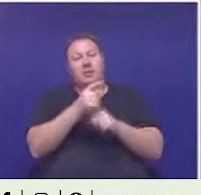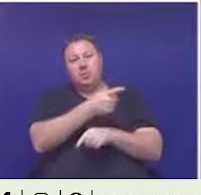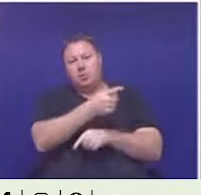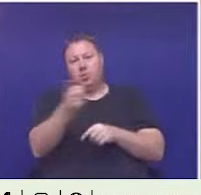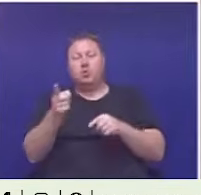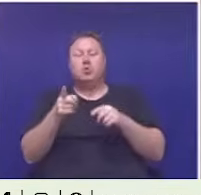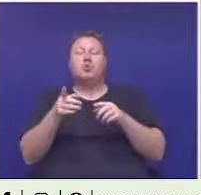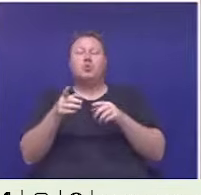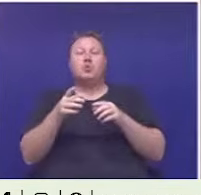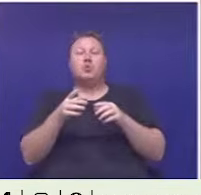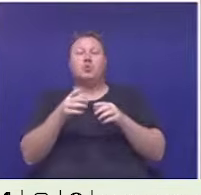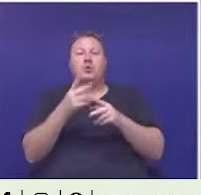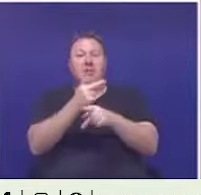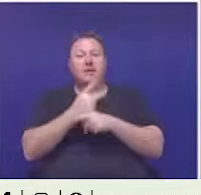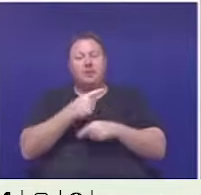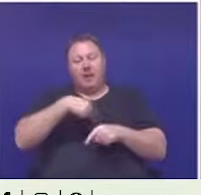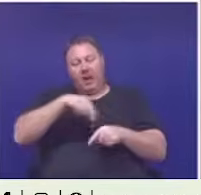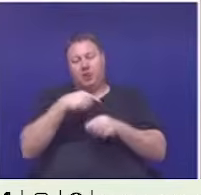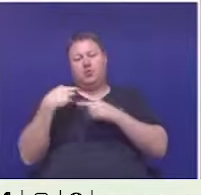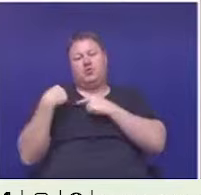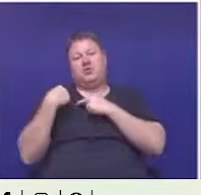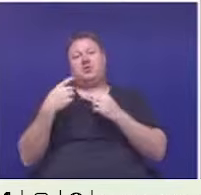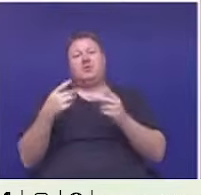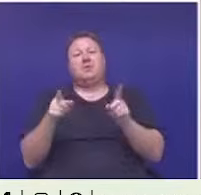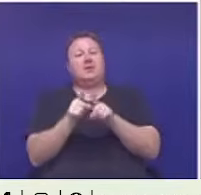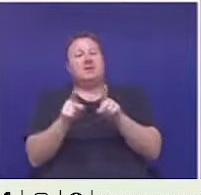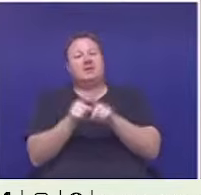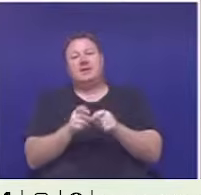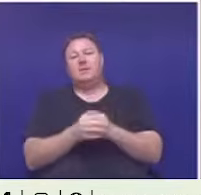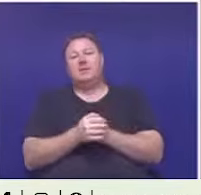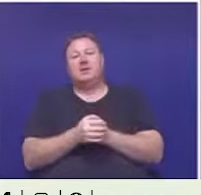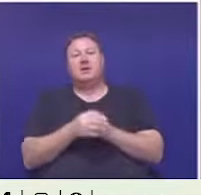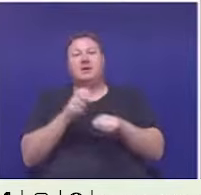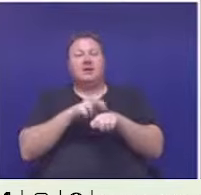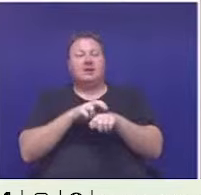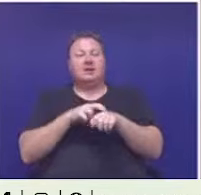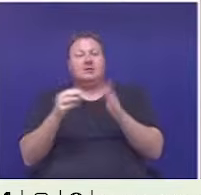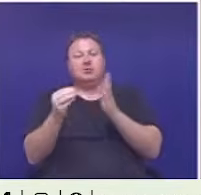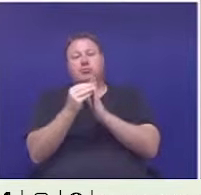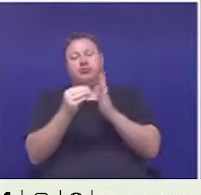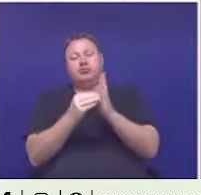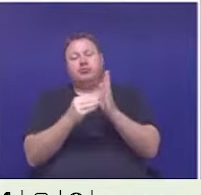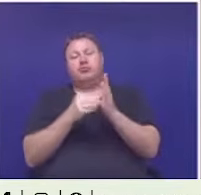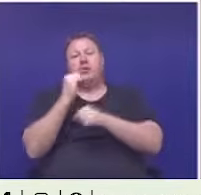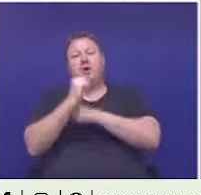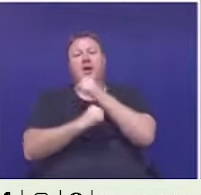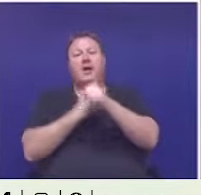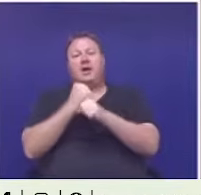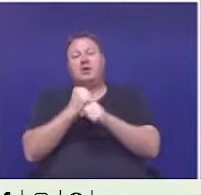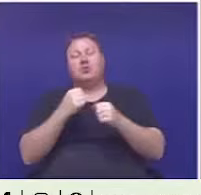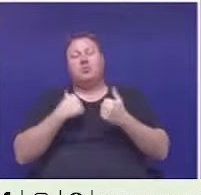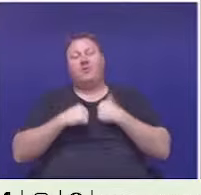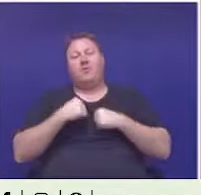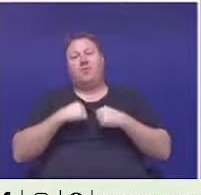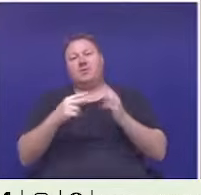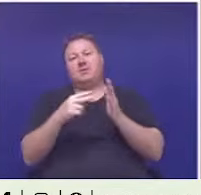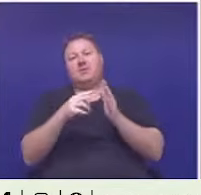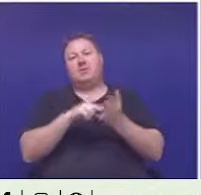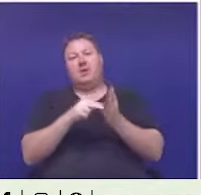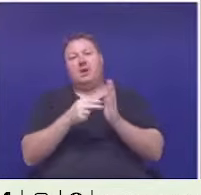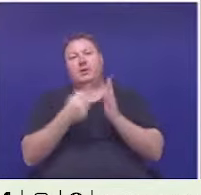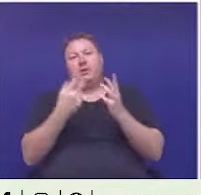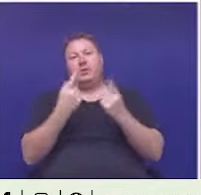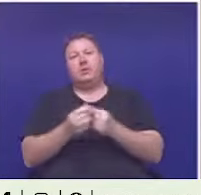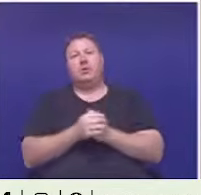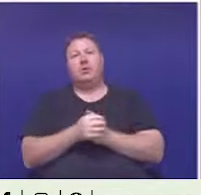so what I've said to the department that it's important that we insert these things into the annual performance plans so that when we go and